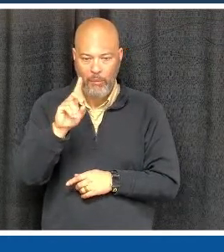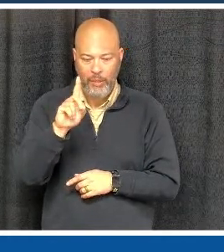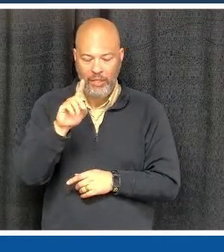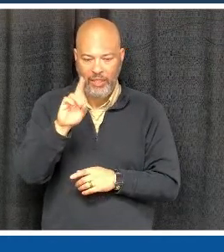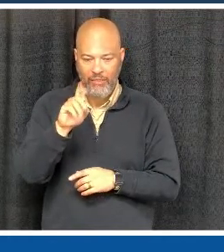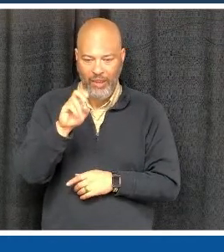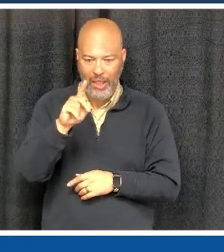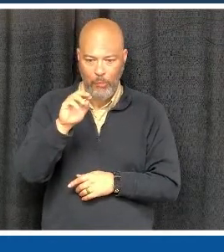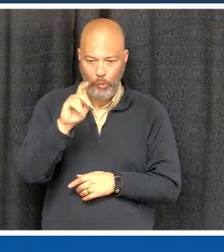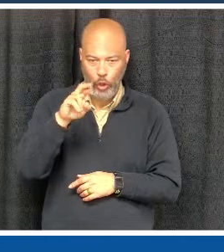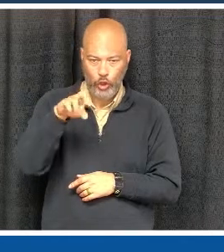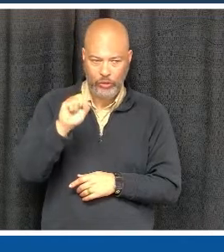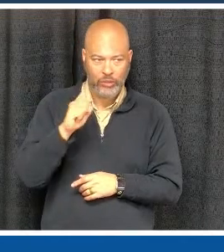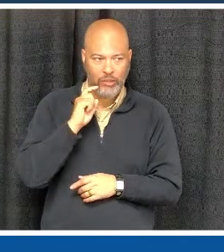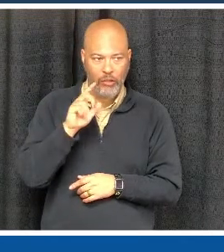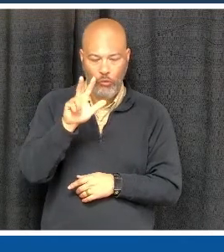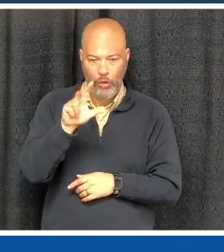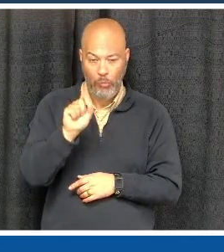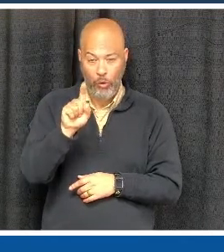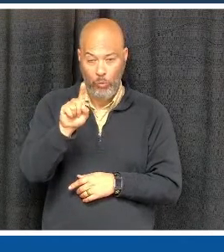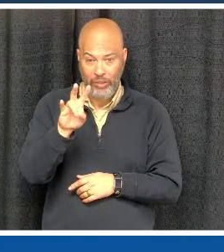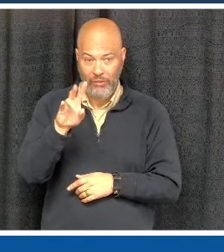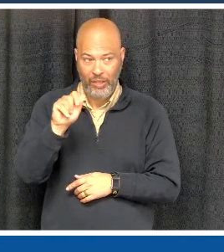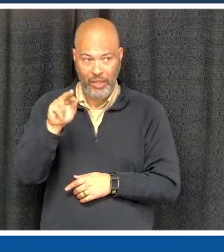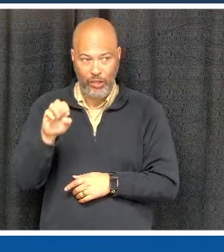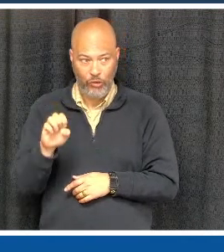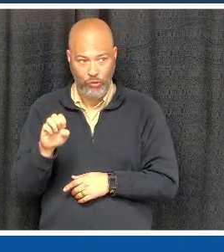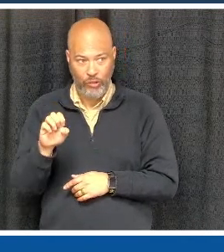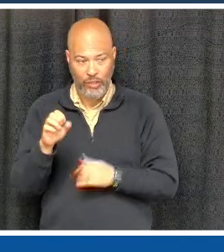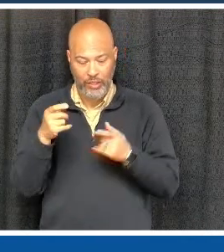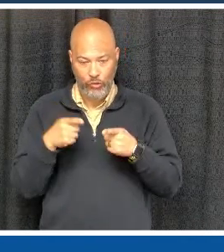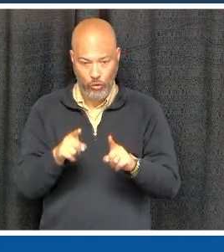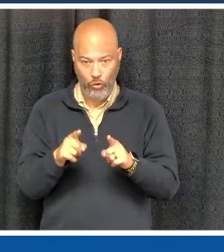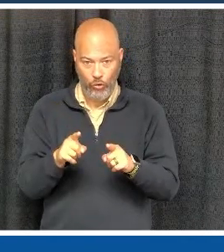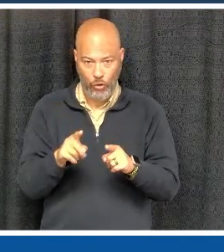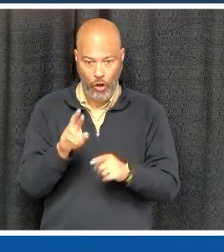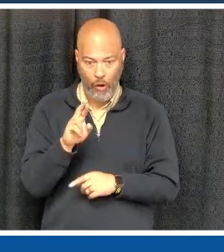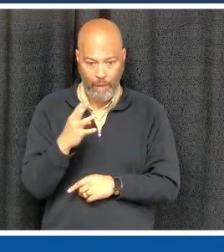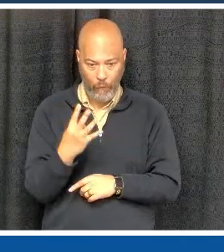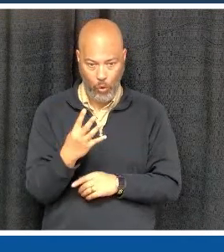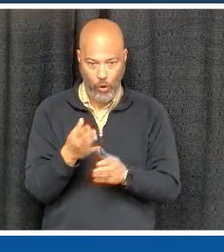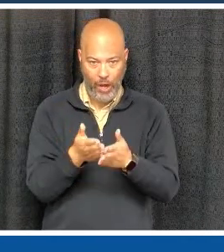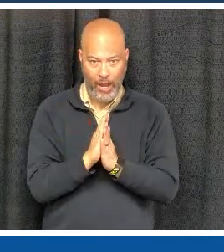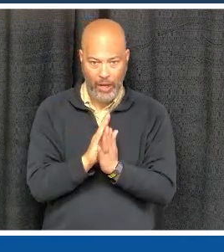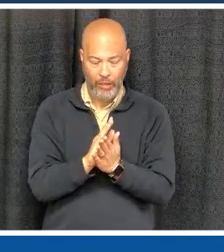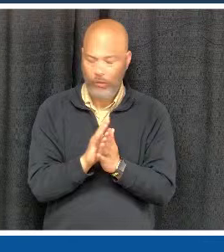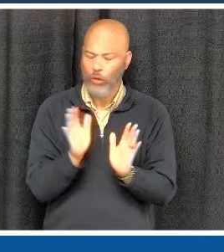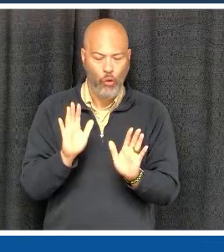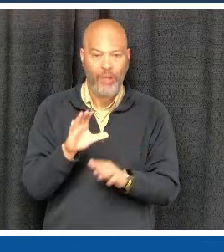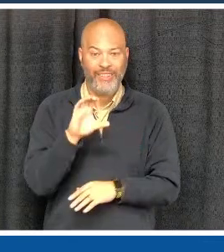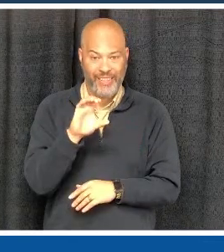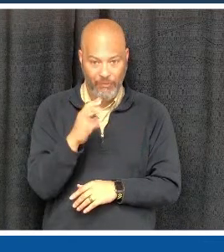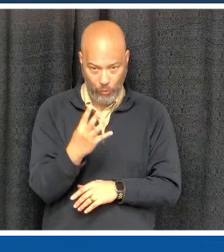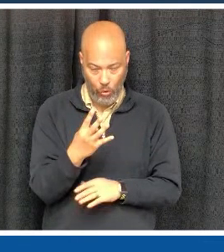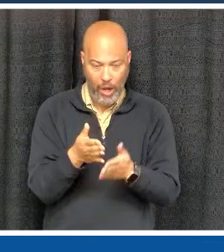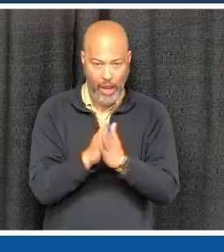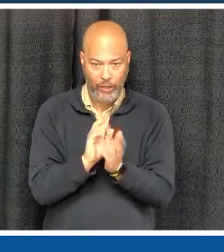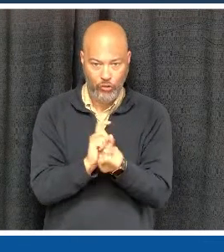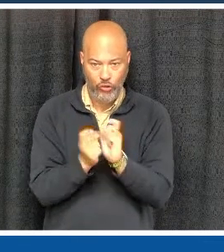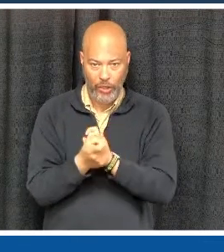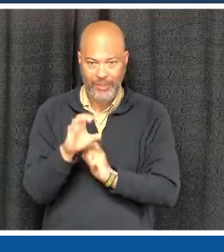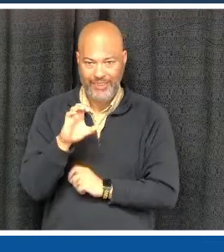LLC. It's 3.17 acres, currently zoned R4 and C4, and requesting